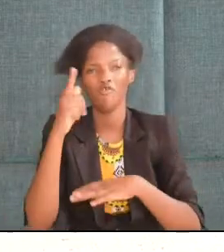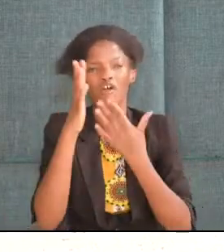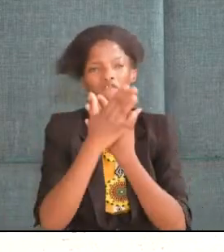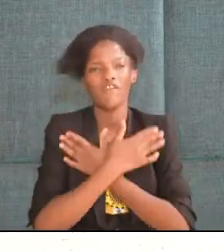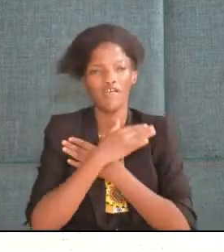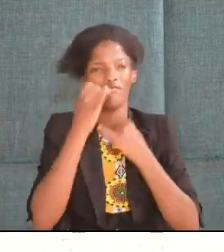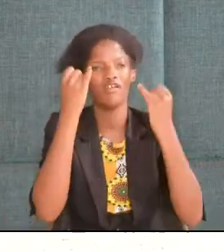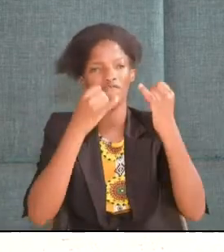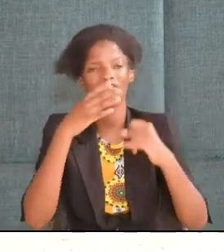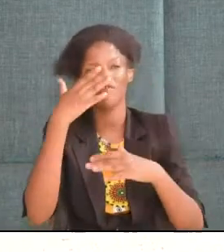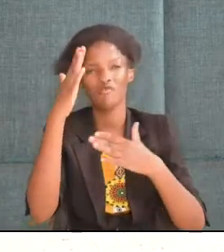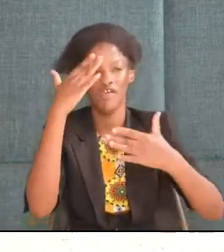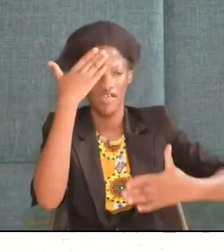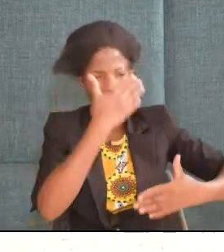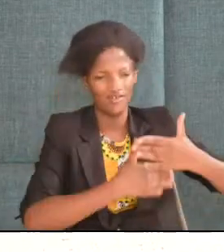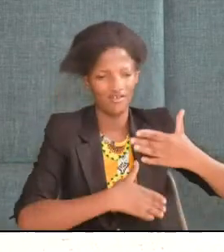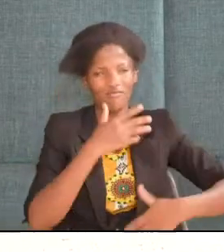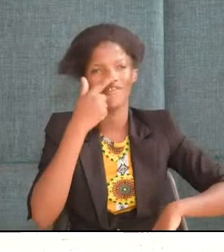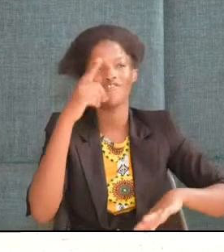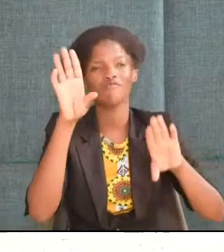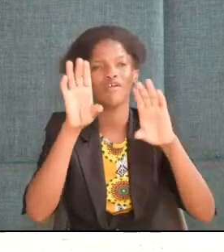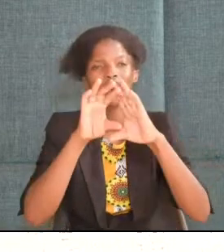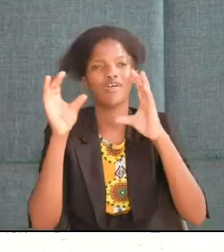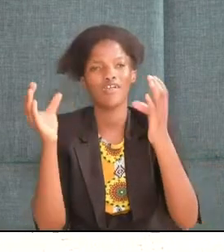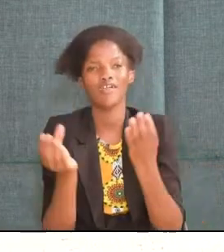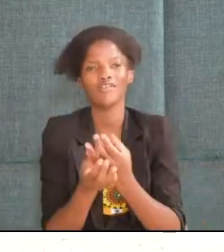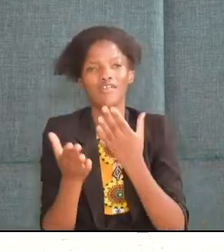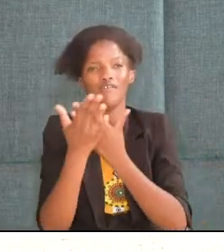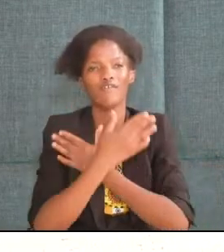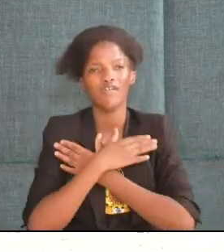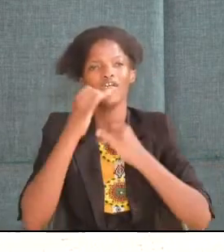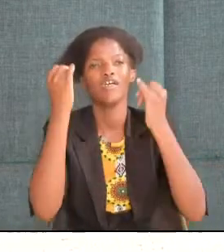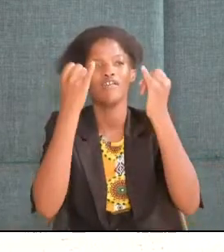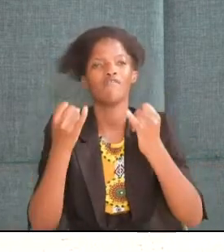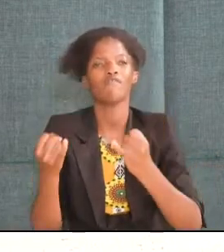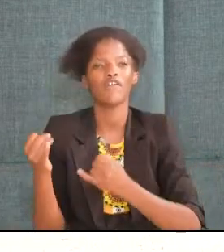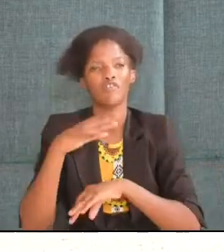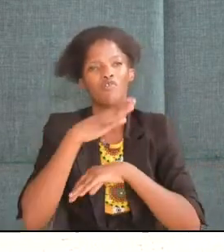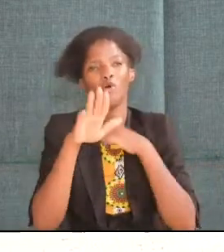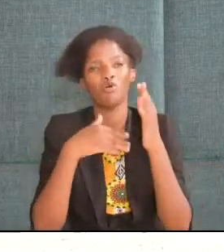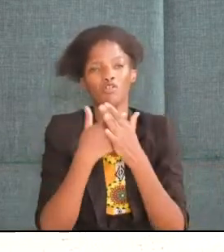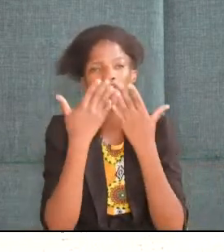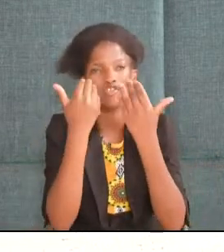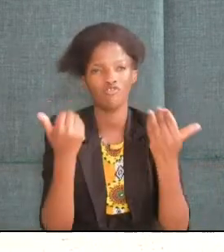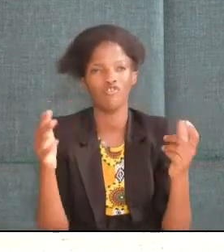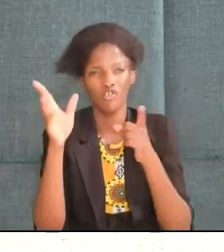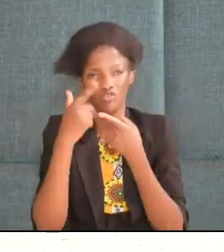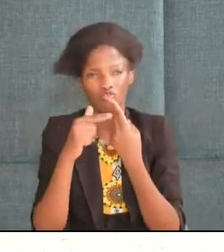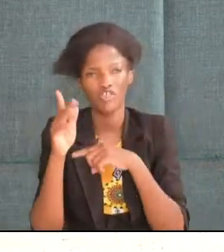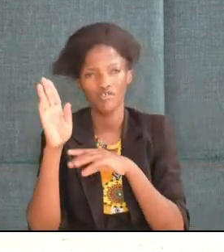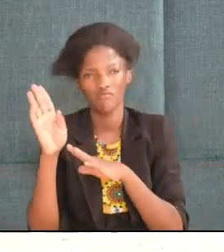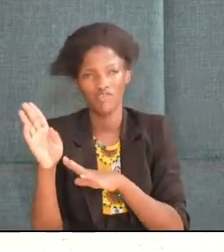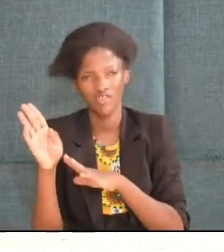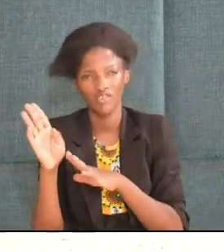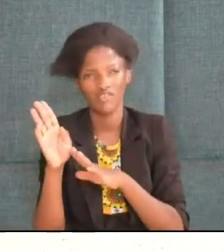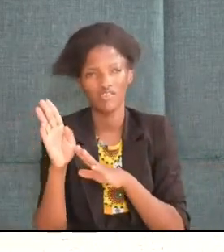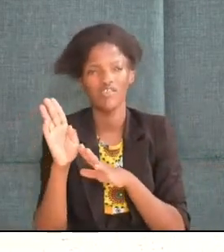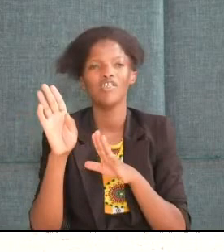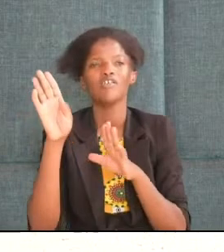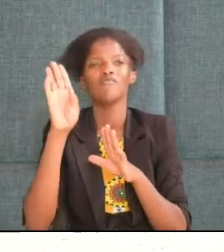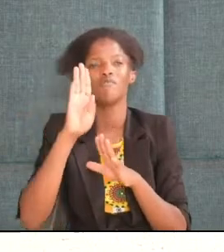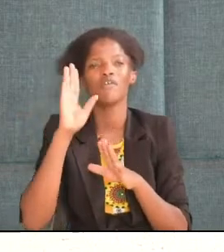neighbors, your classmates, invite all the children to come on this adventure with you, with